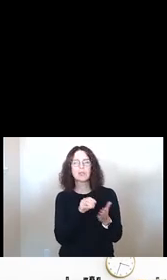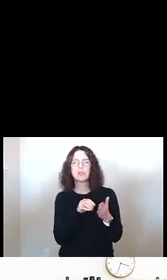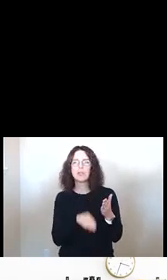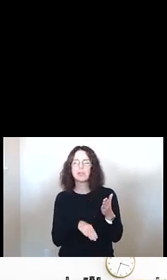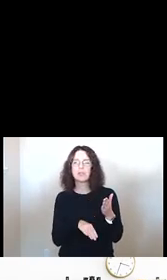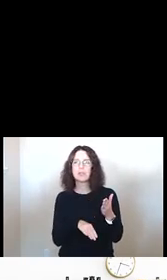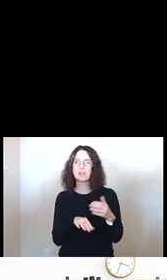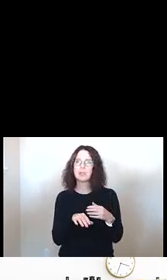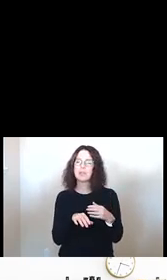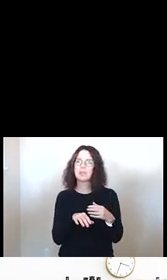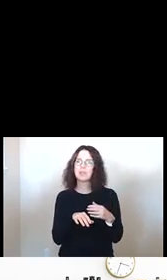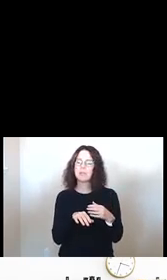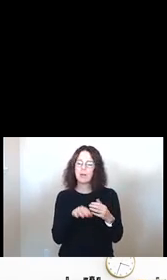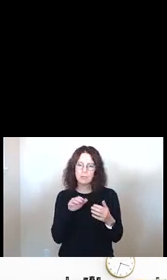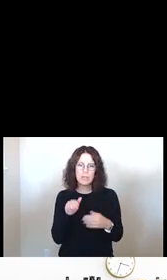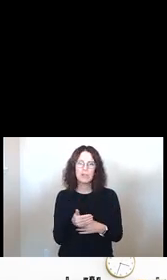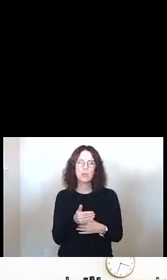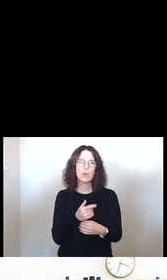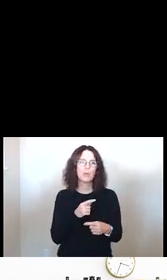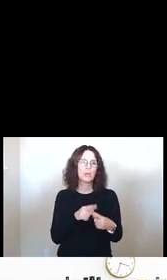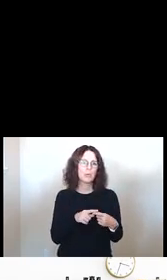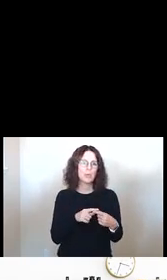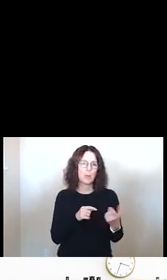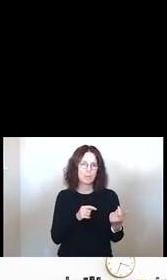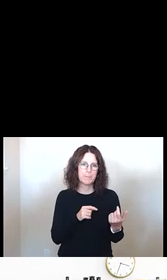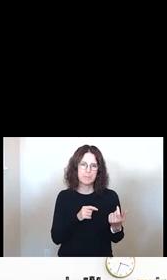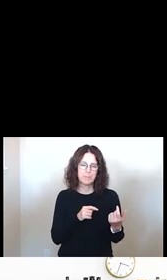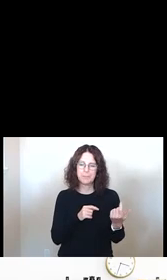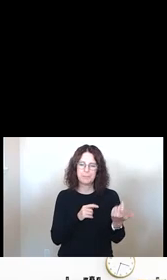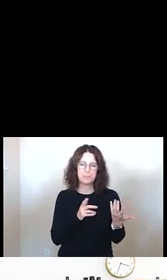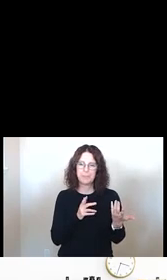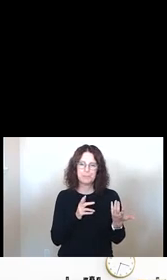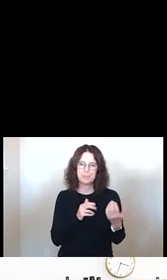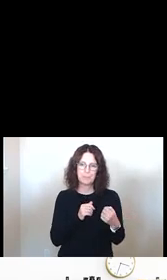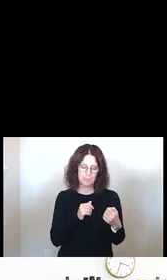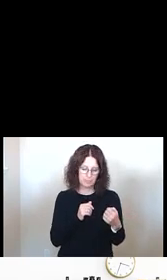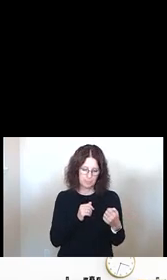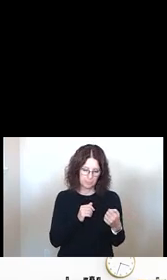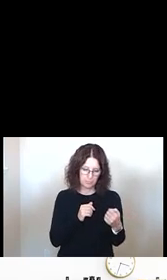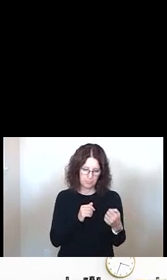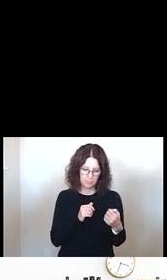world economy as it has evolved, essentially starting from